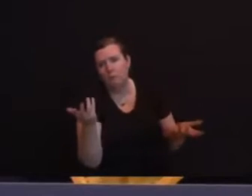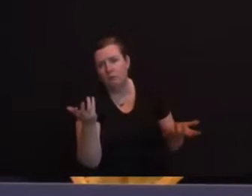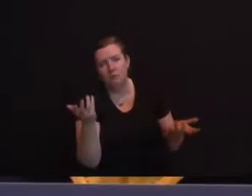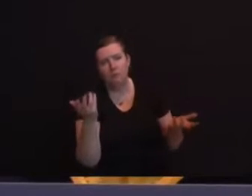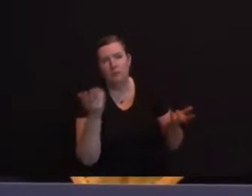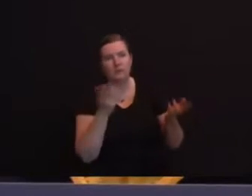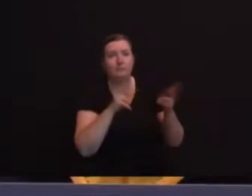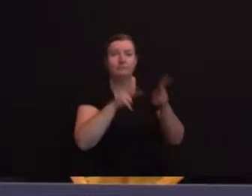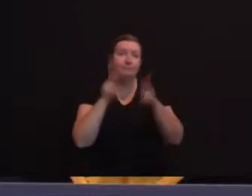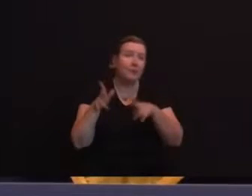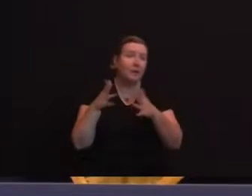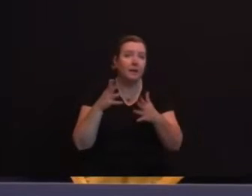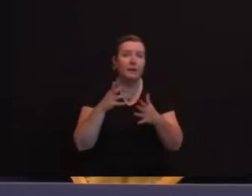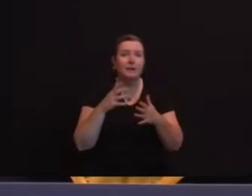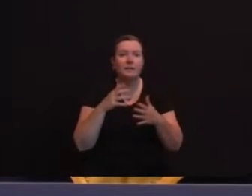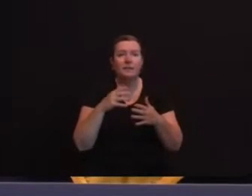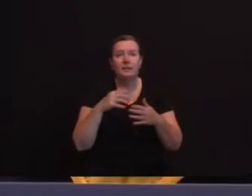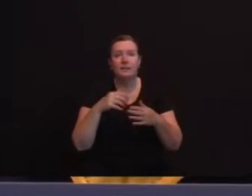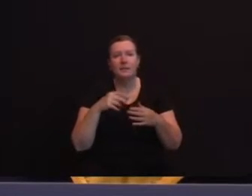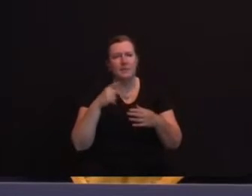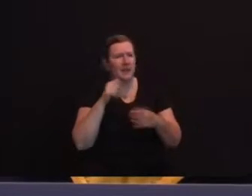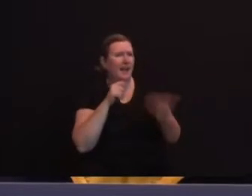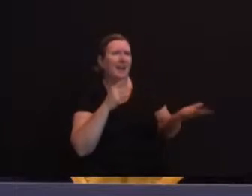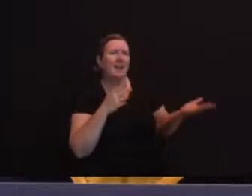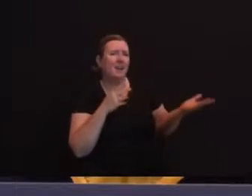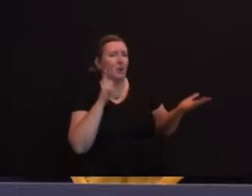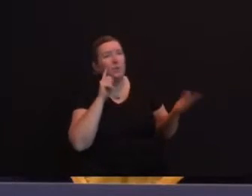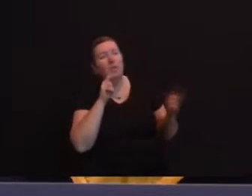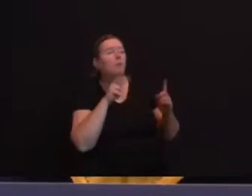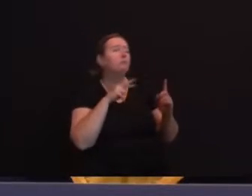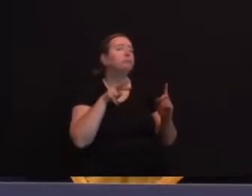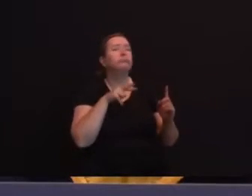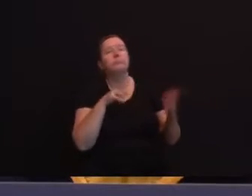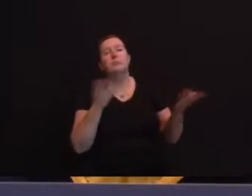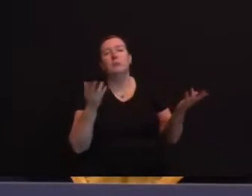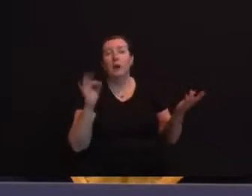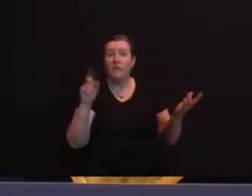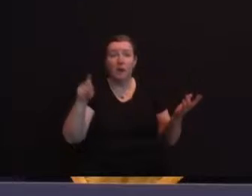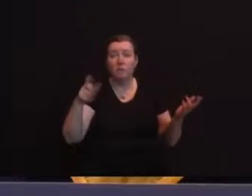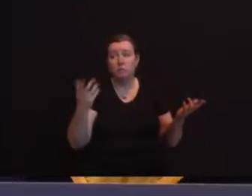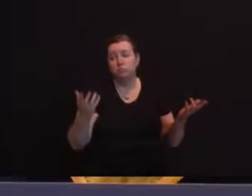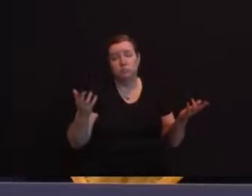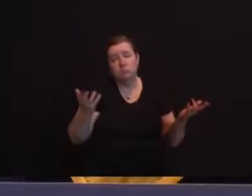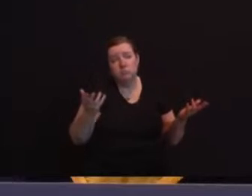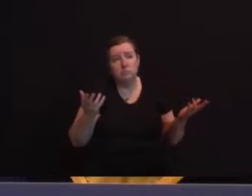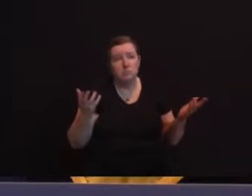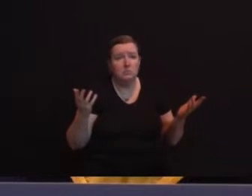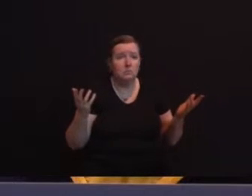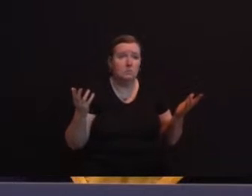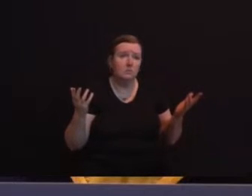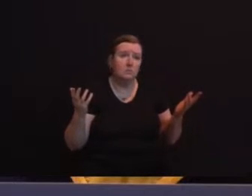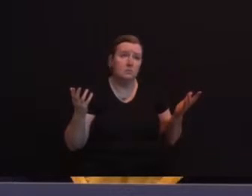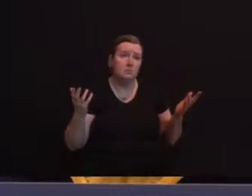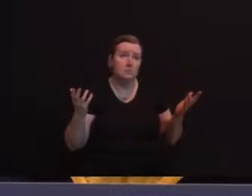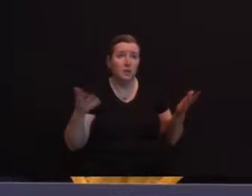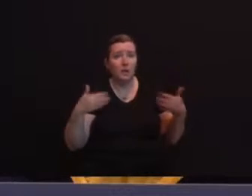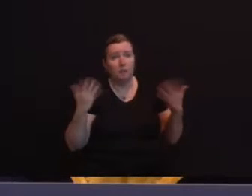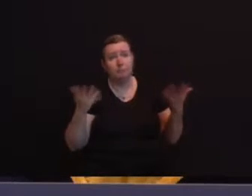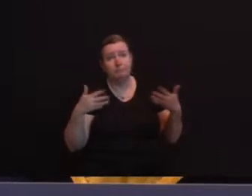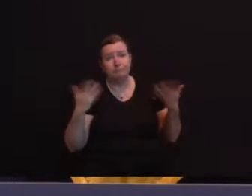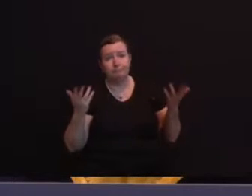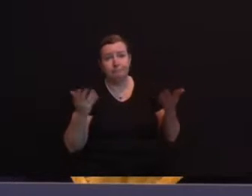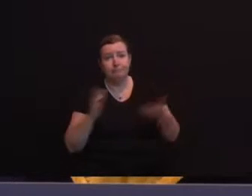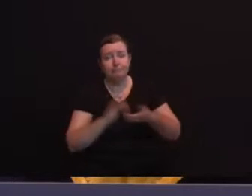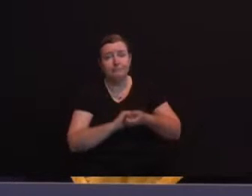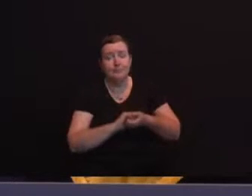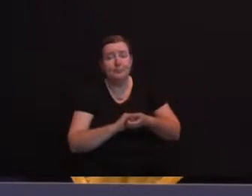Yeah. I don't think it'll be, Judy, you should weigh in, and Tina, it won't be one number that nor did